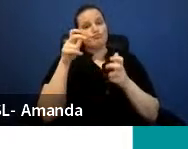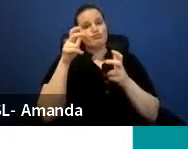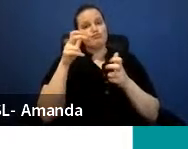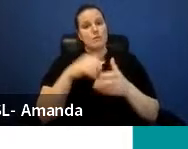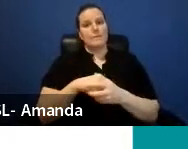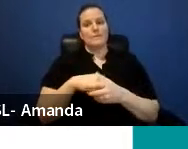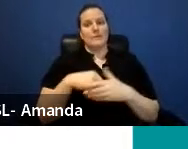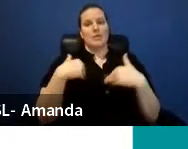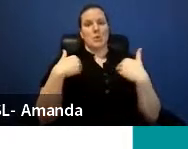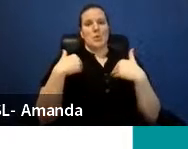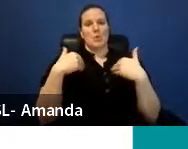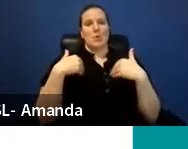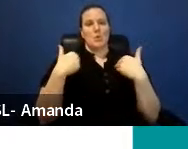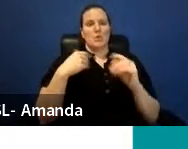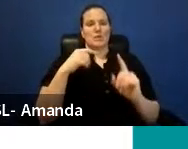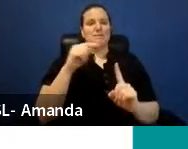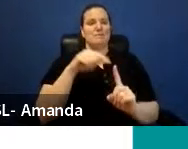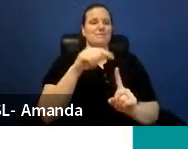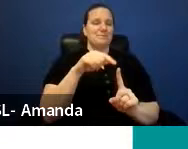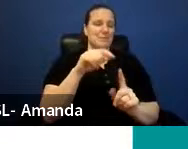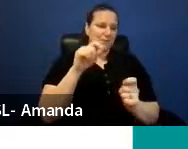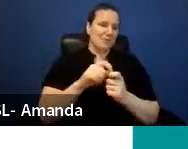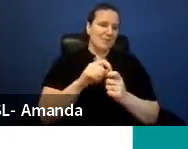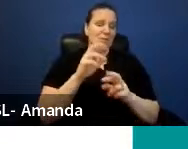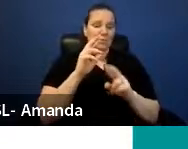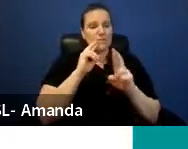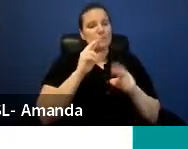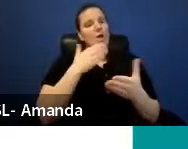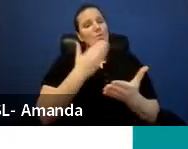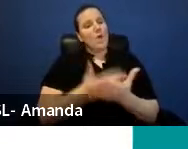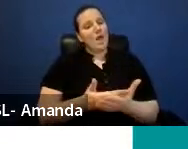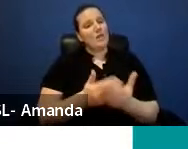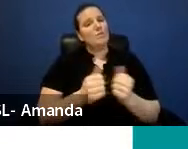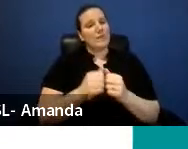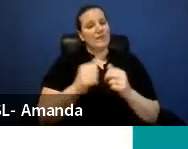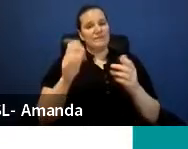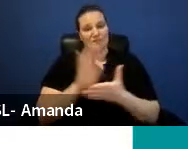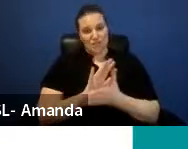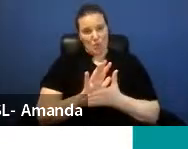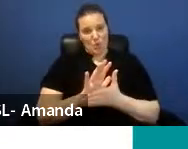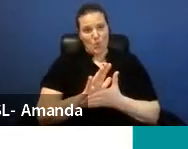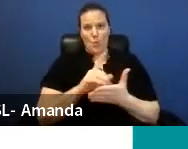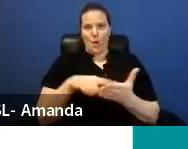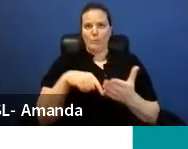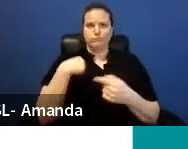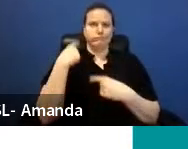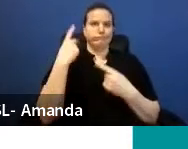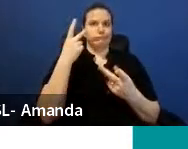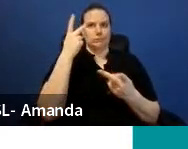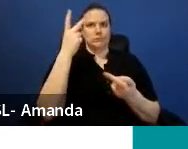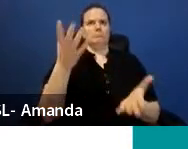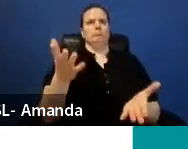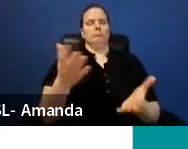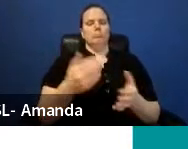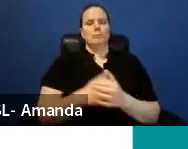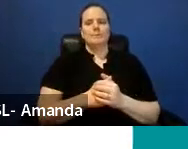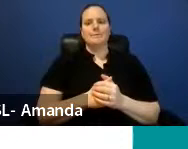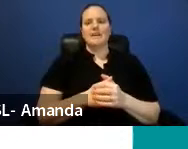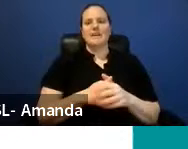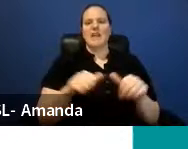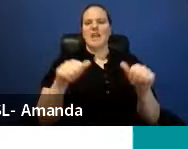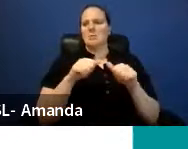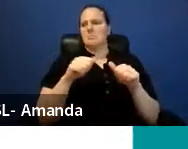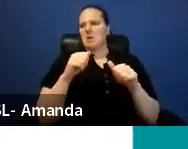in particular respond very well to videos from what we have seen. In the area, there's